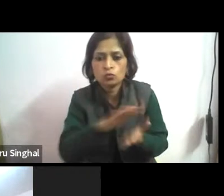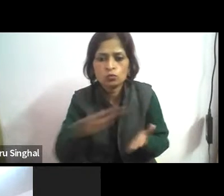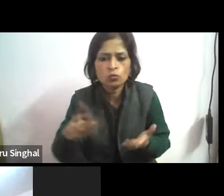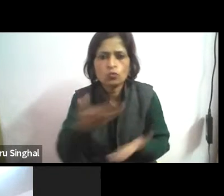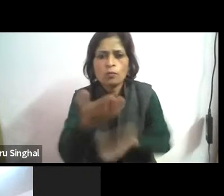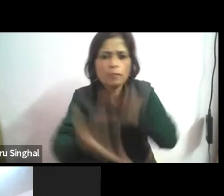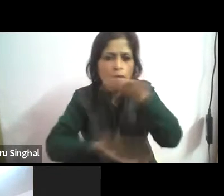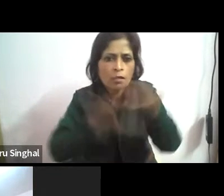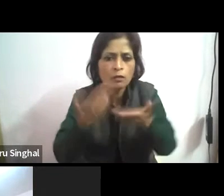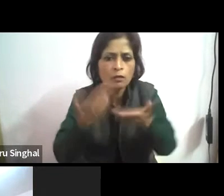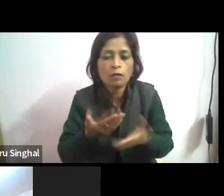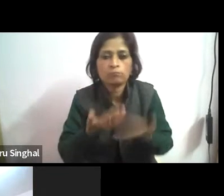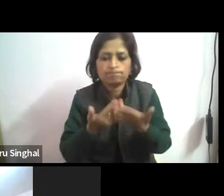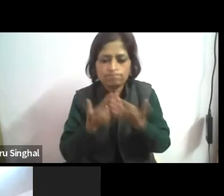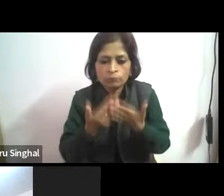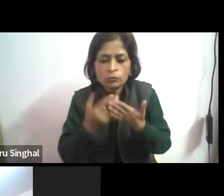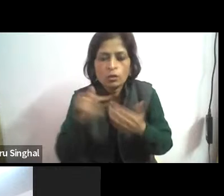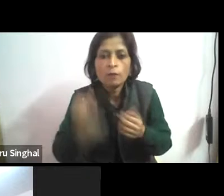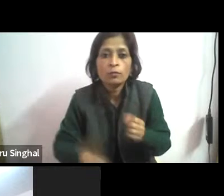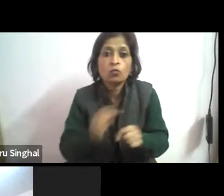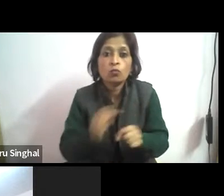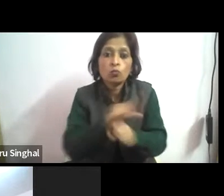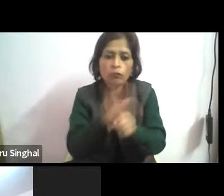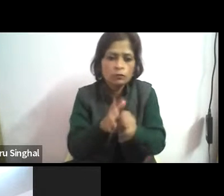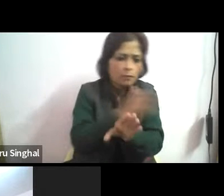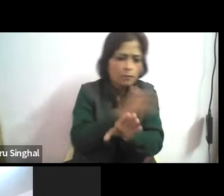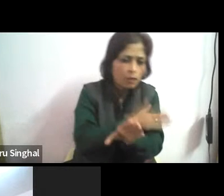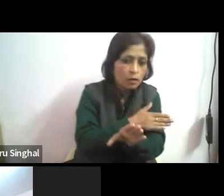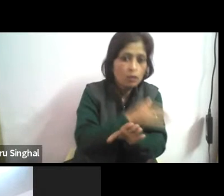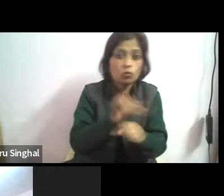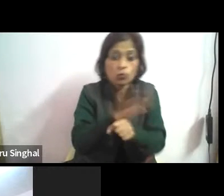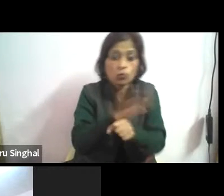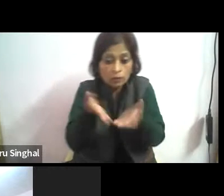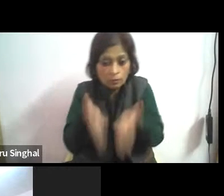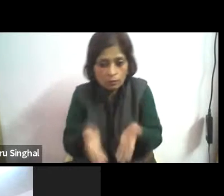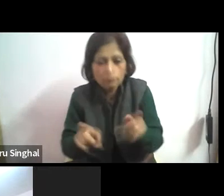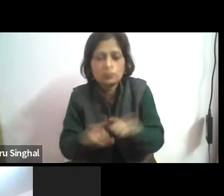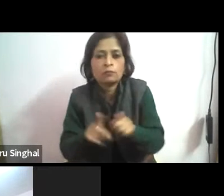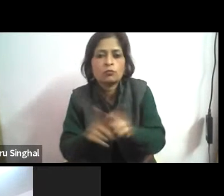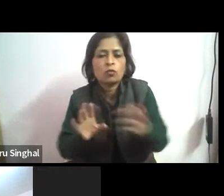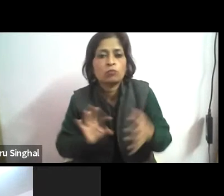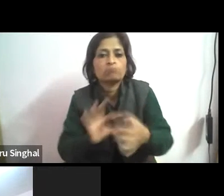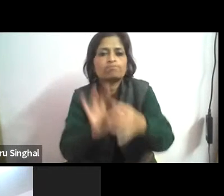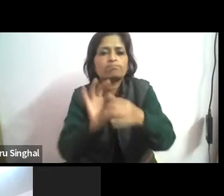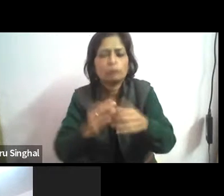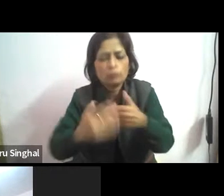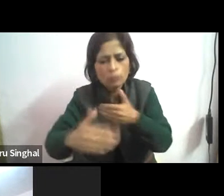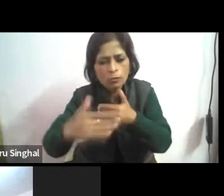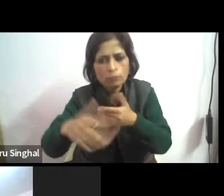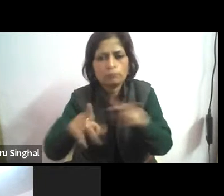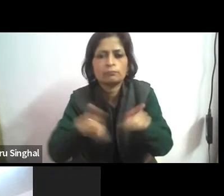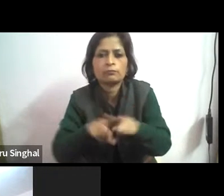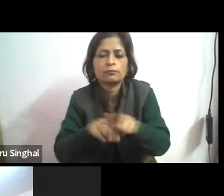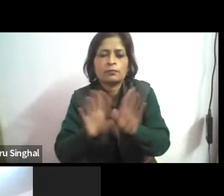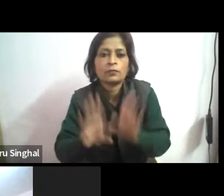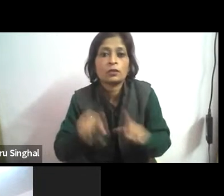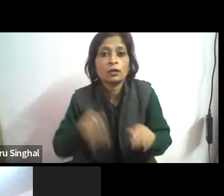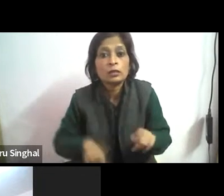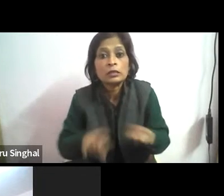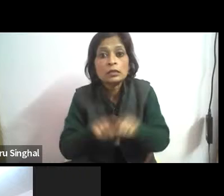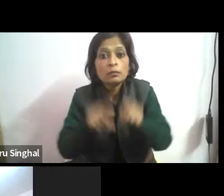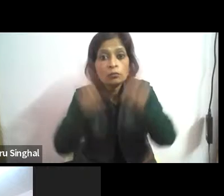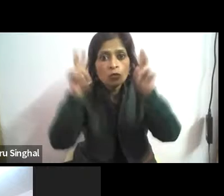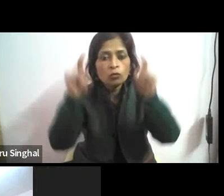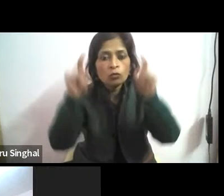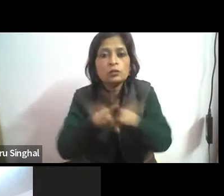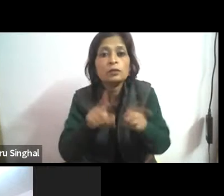the pandemic, during the pandemic, and we hope this partnership will continue. And that is the theme of the Niti